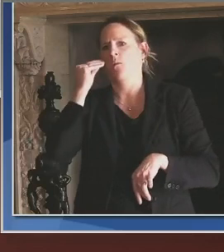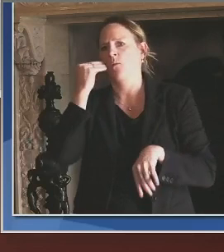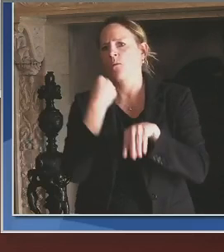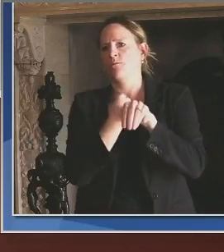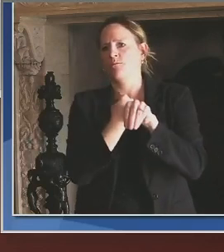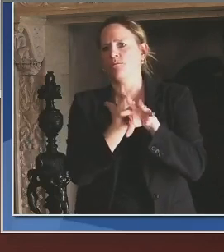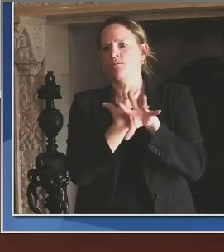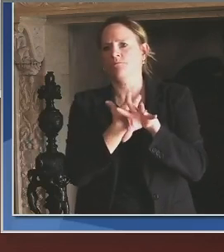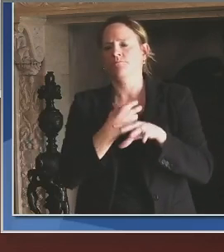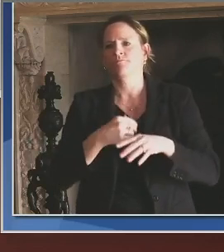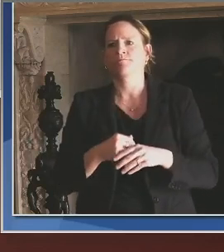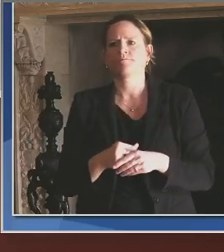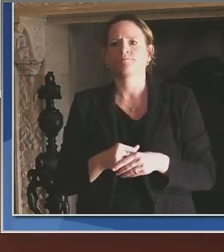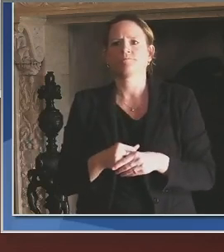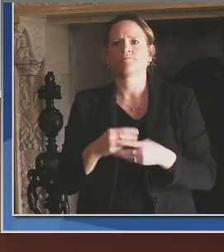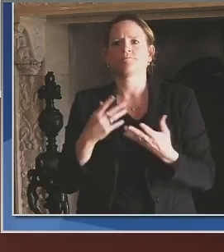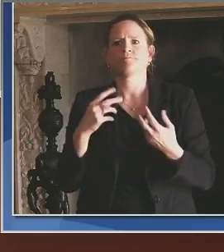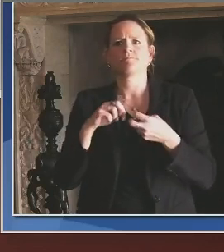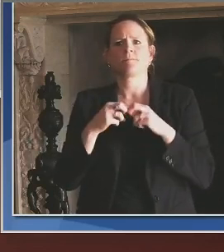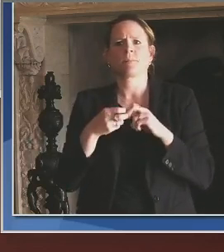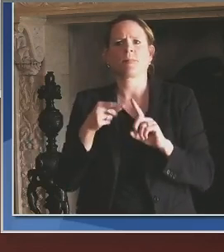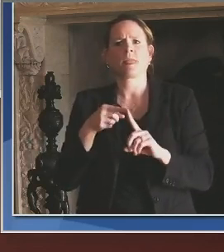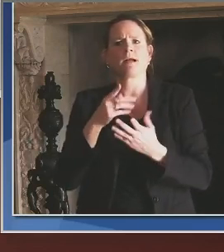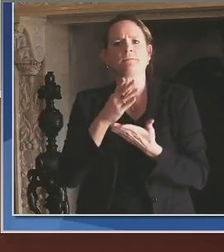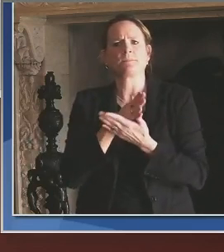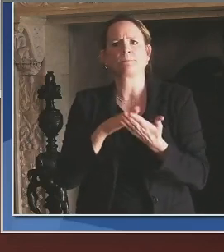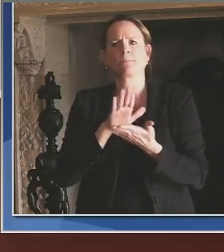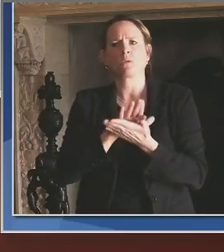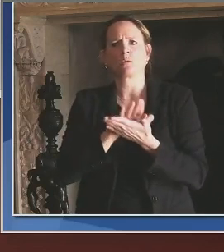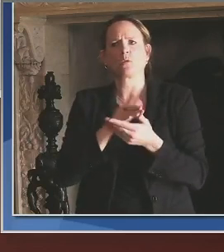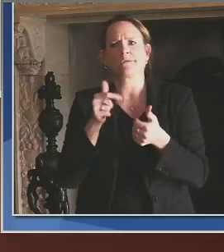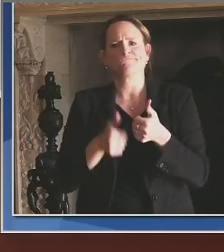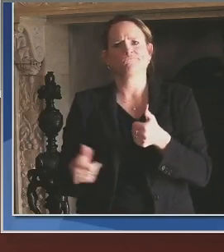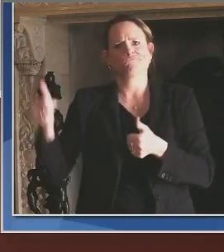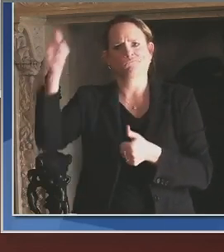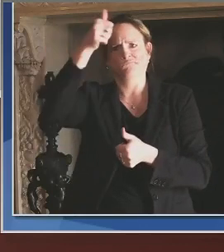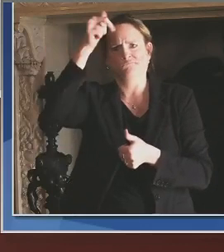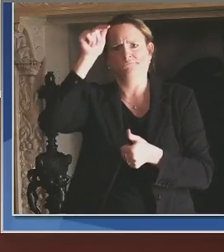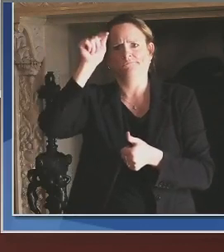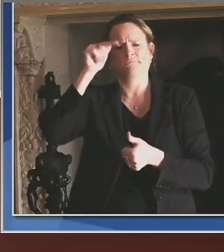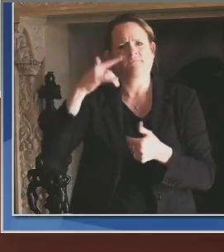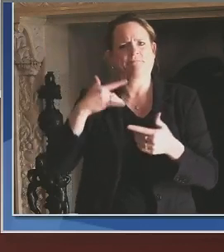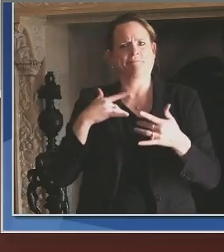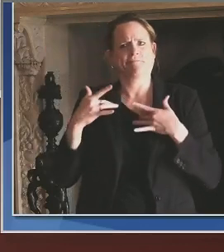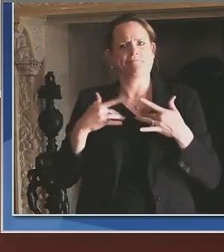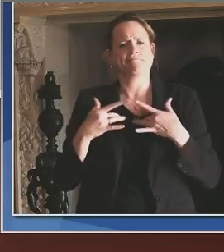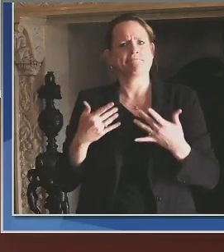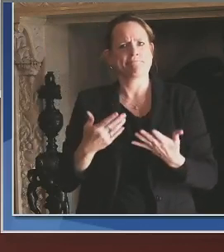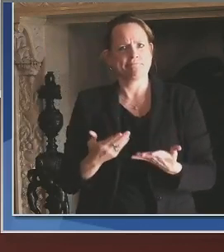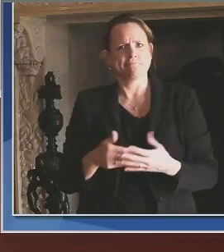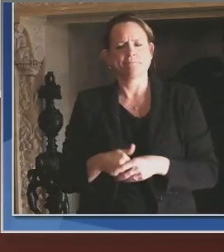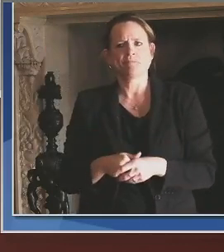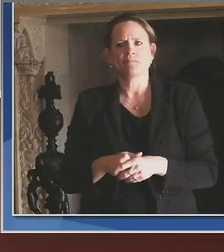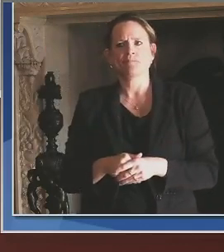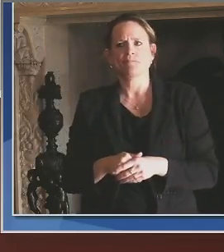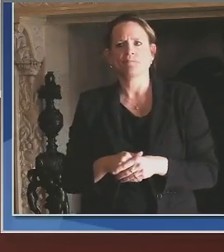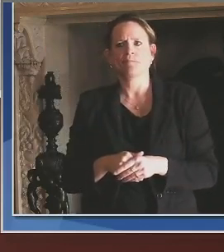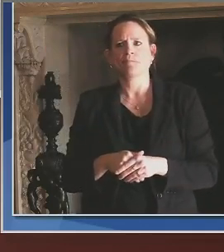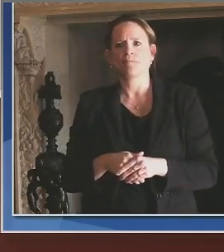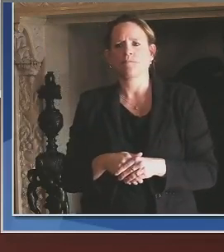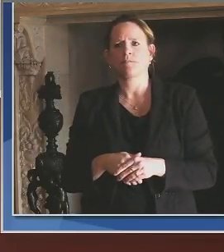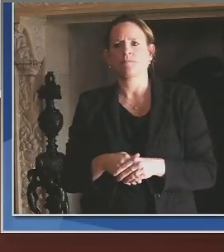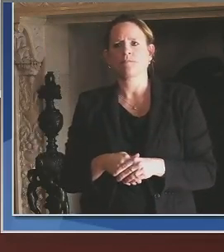have come up with that are concerned about is whether or not they're going to get the state aid